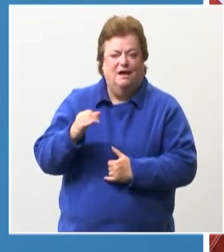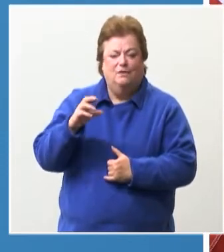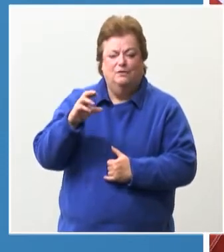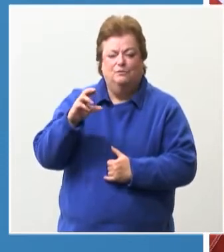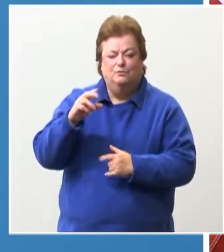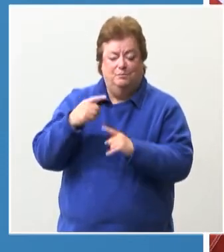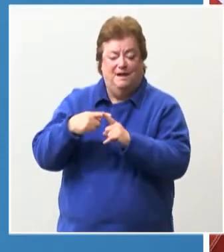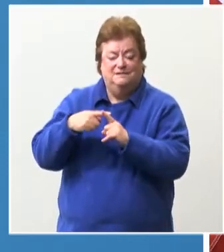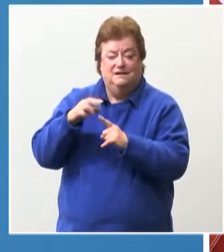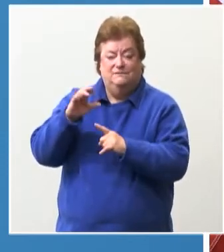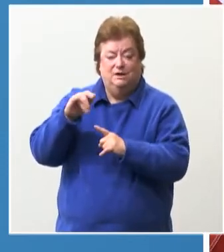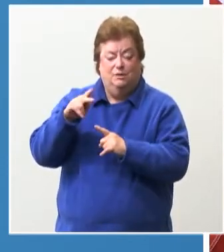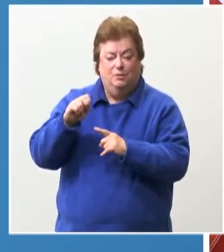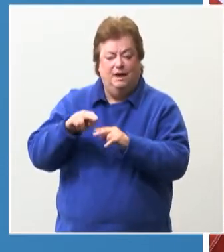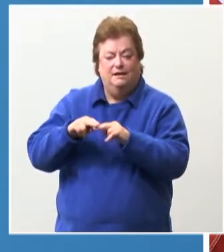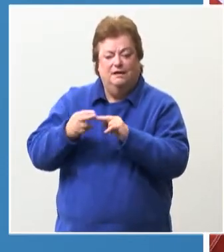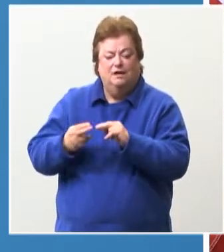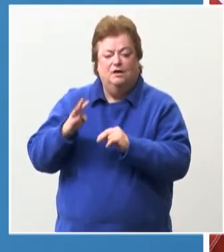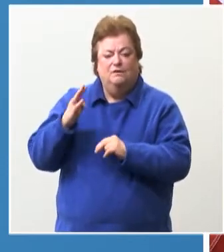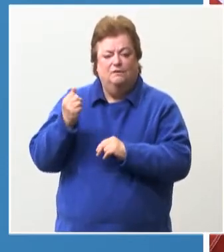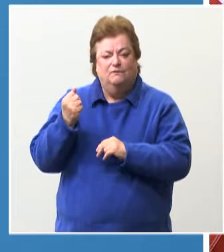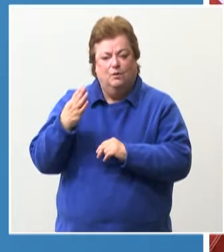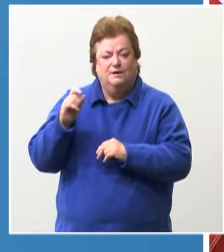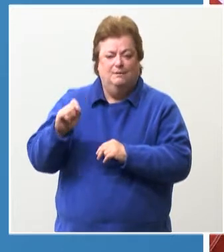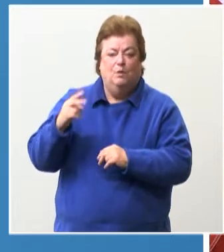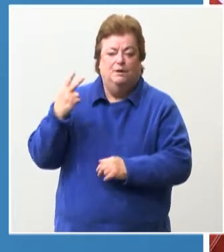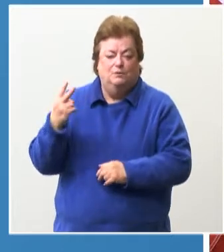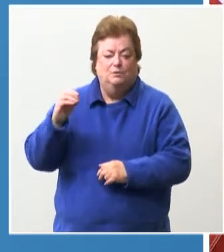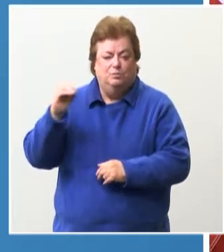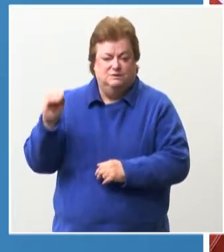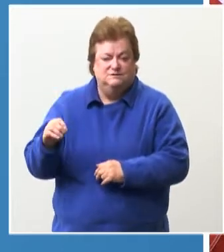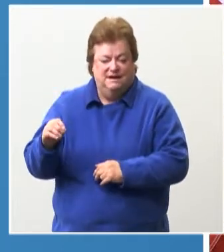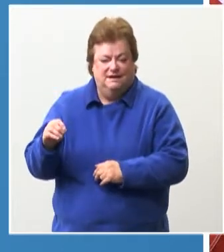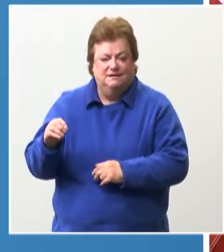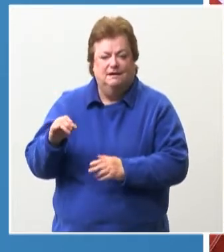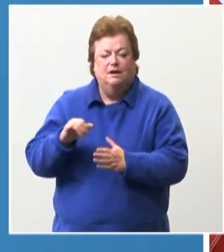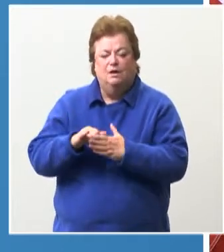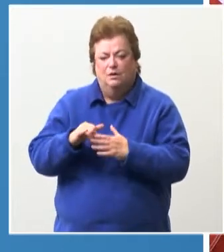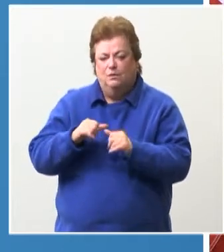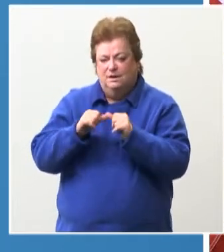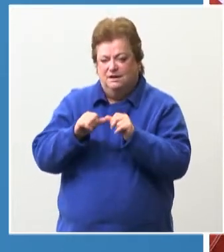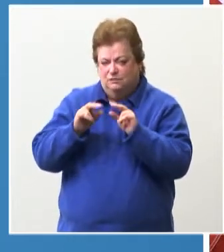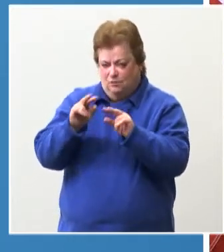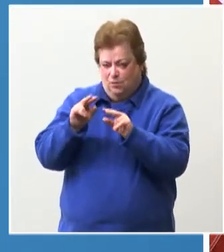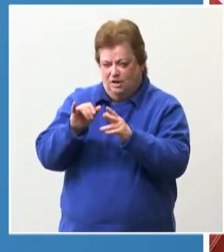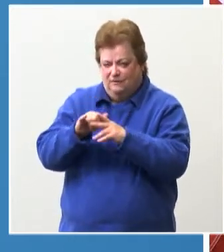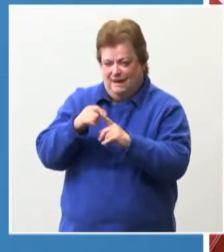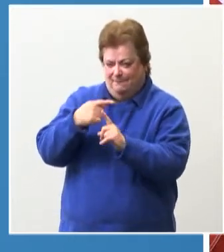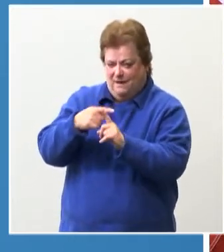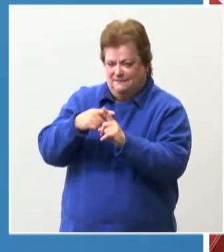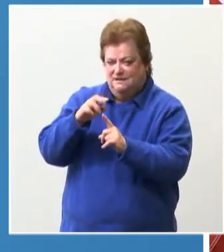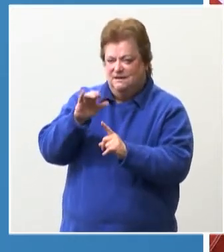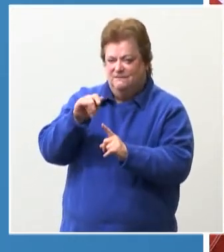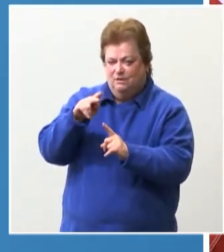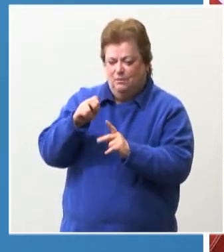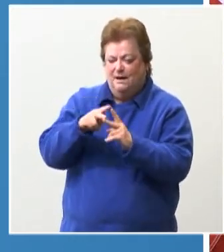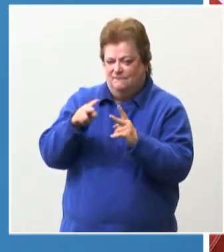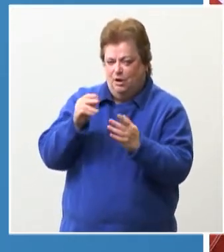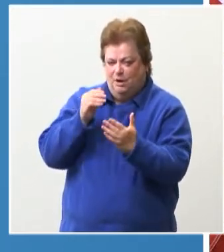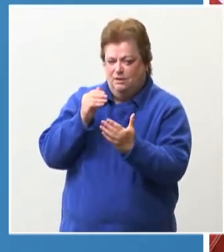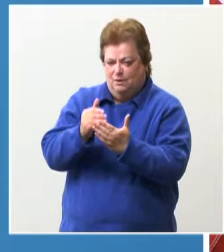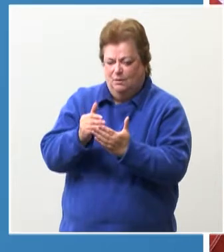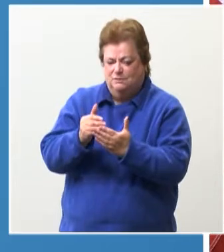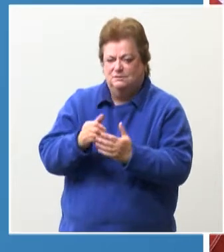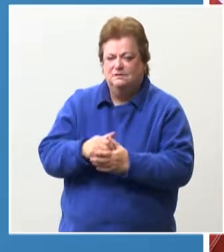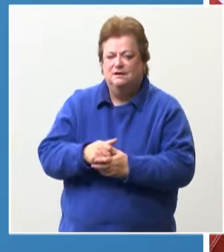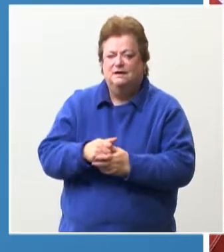small drop to 14.2%. We continue to watch the positivity rate very closely. With this